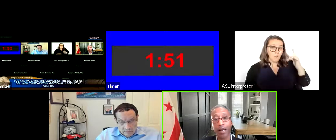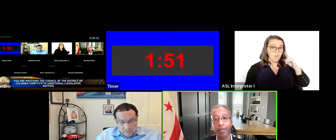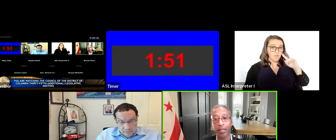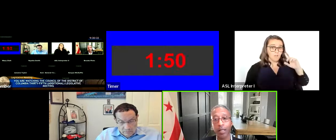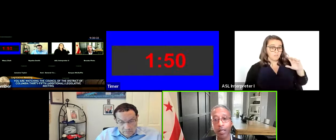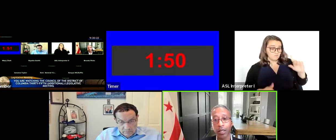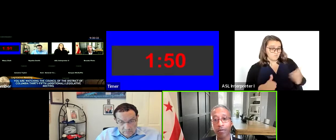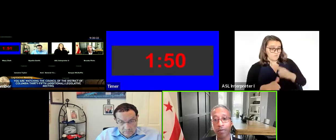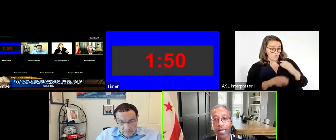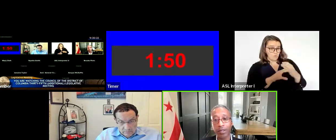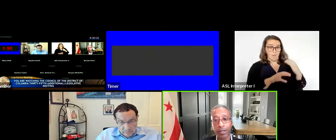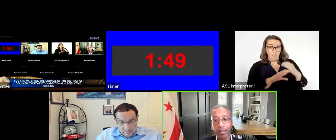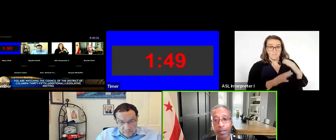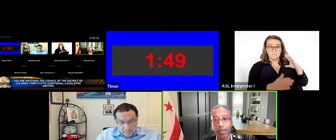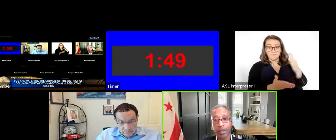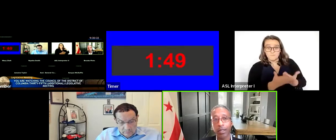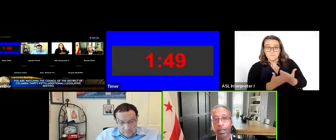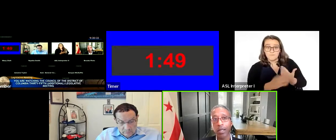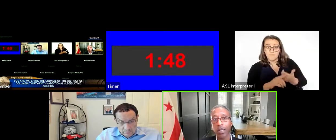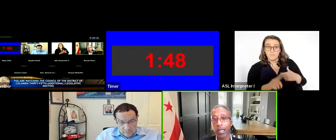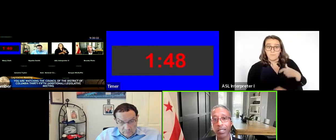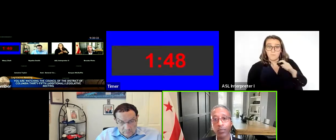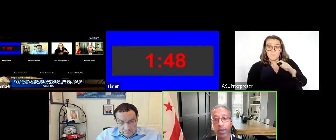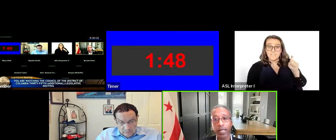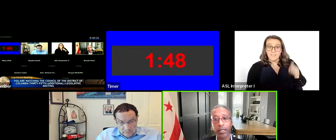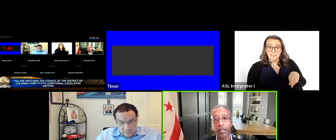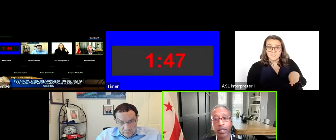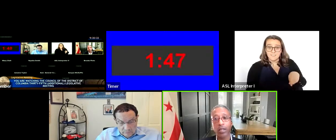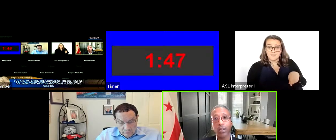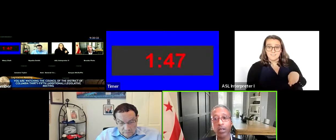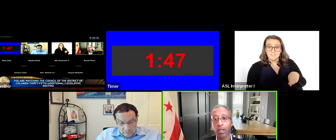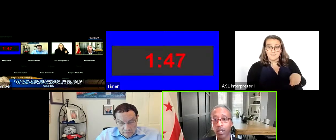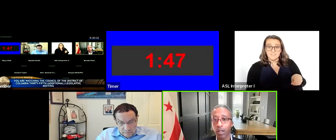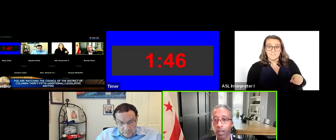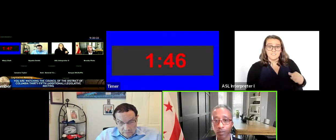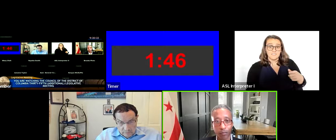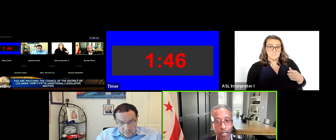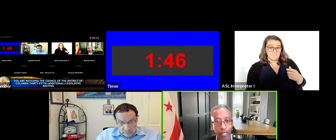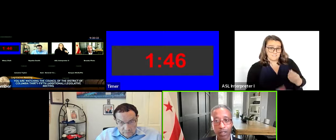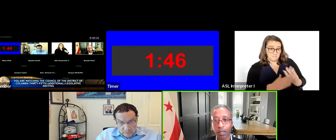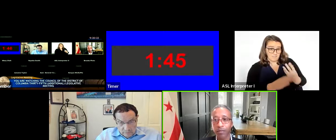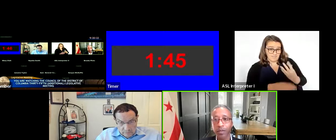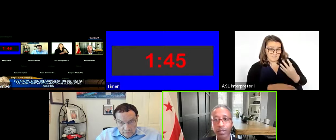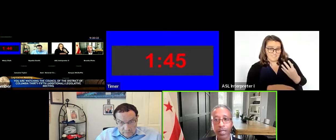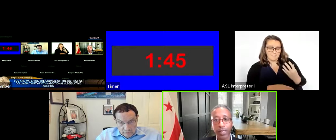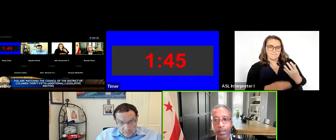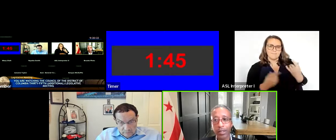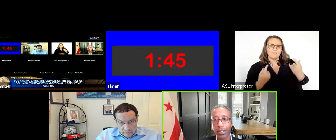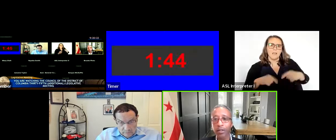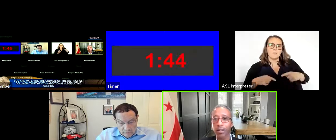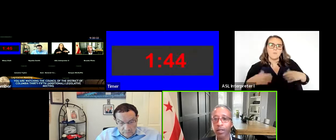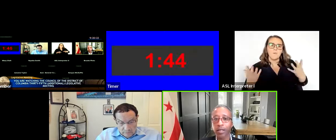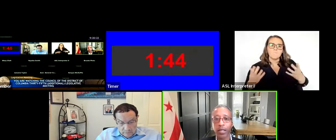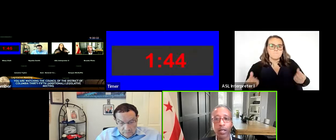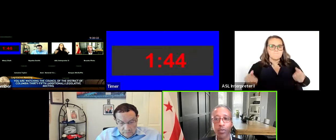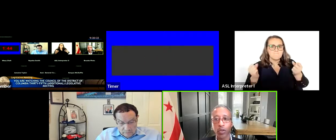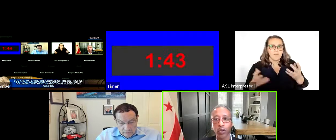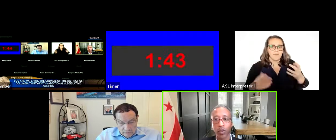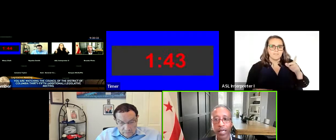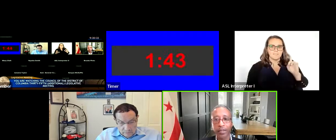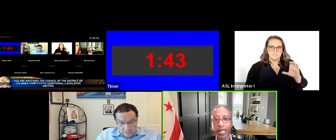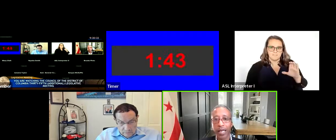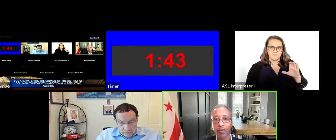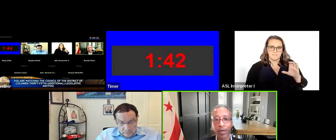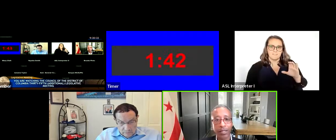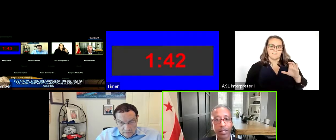bus arrived from Texas last spring, tons of DC